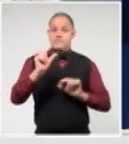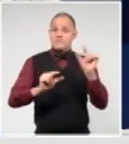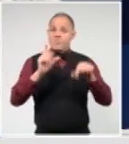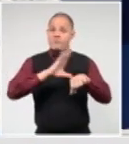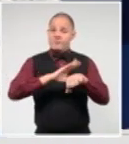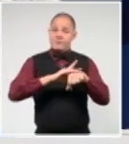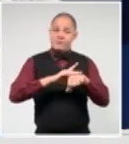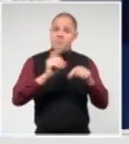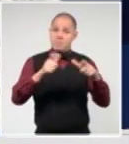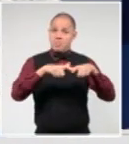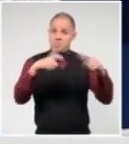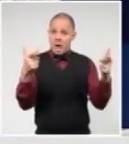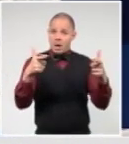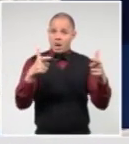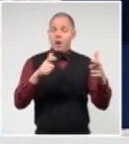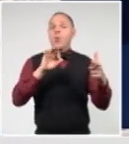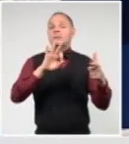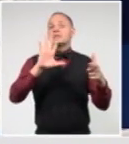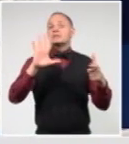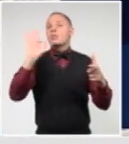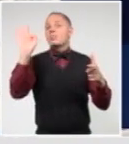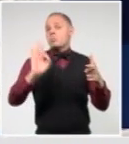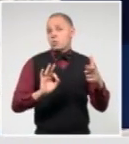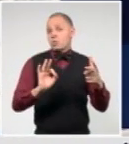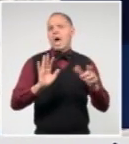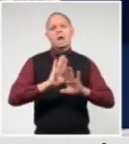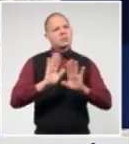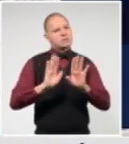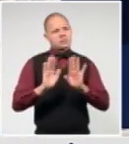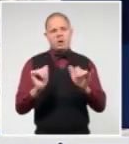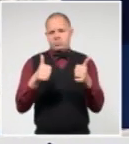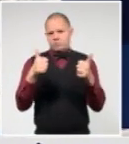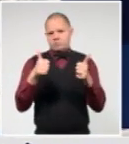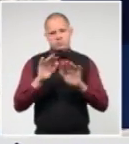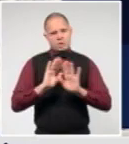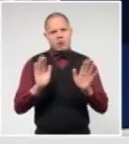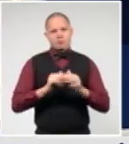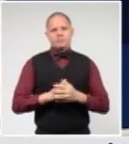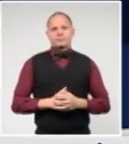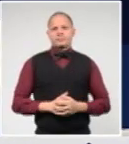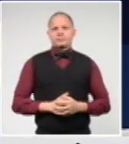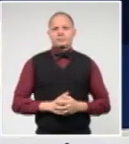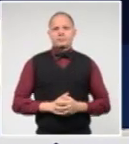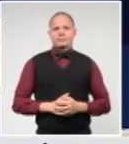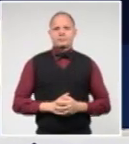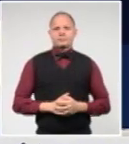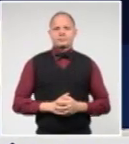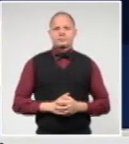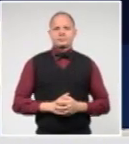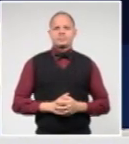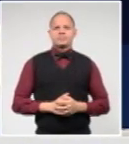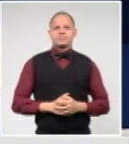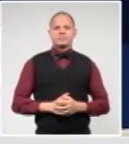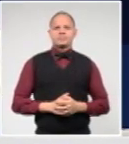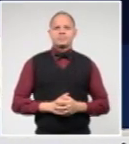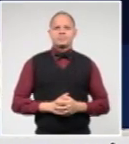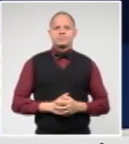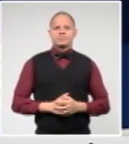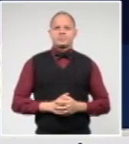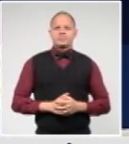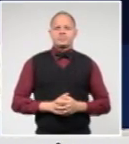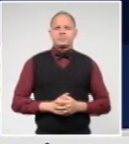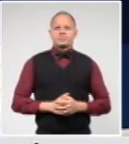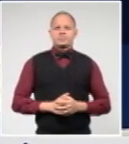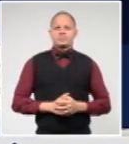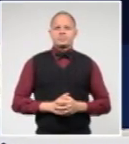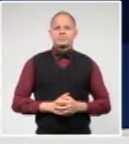Today, 5 patients continue to be in a critical state, one of whom is being treated in Havana, another in Ciego de